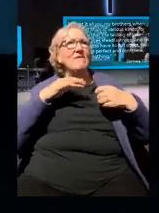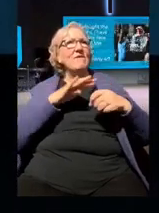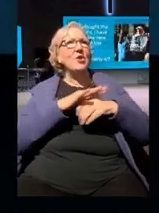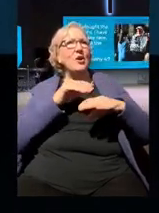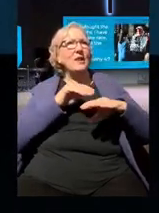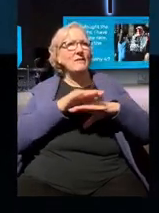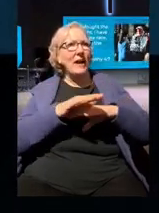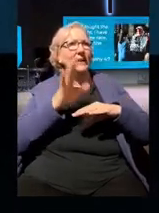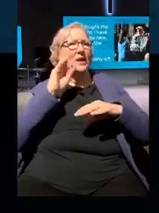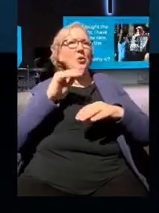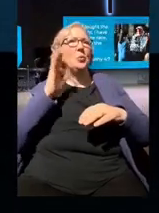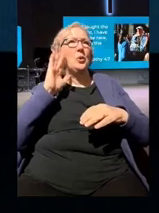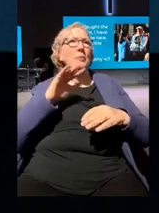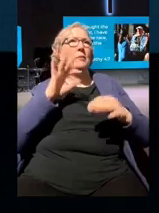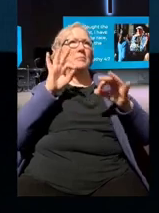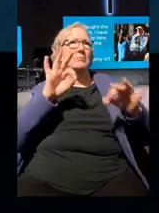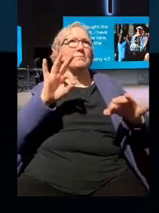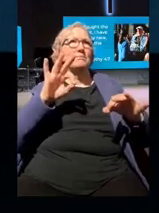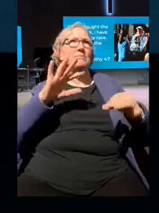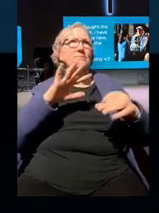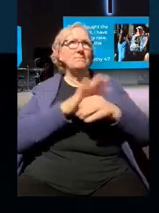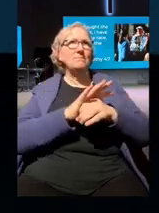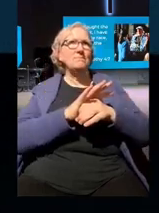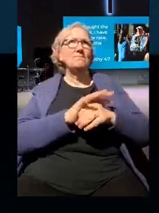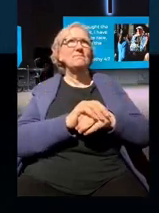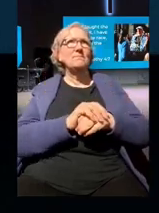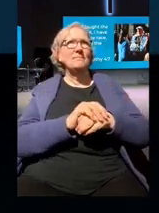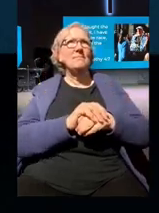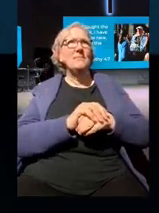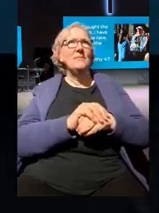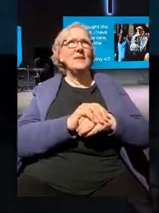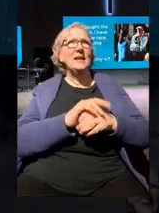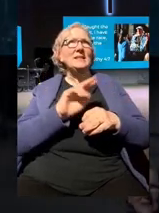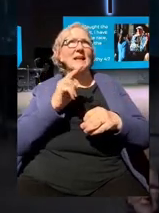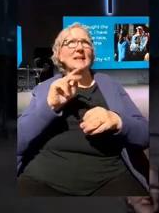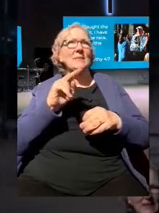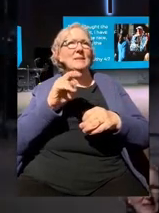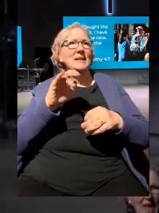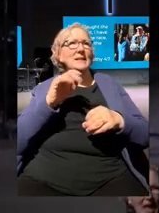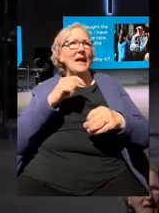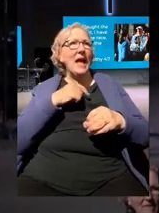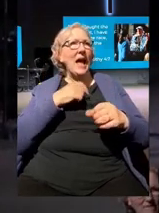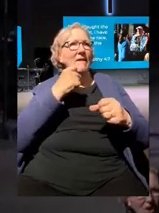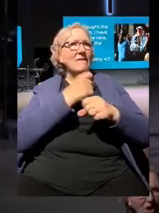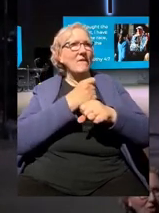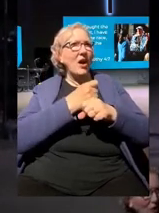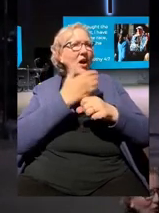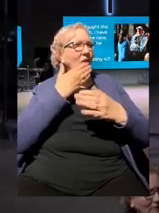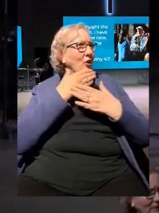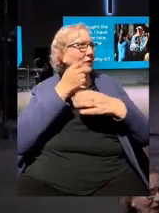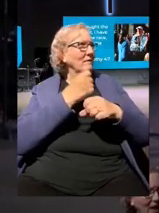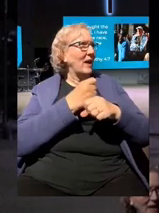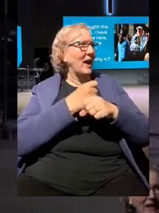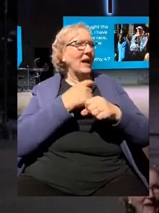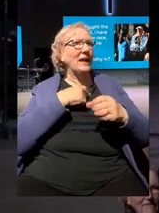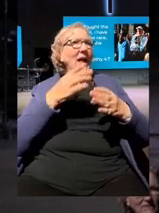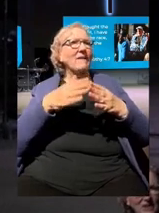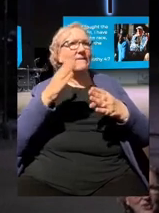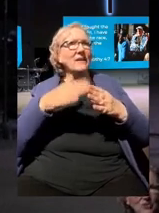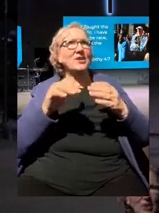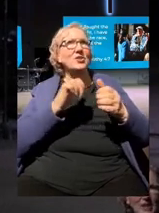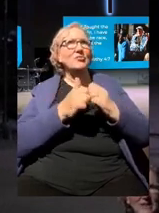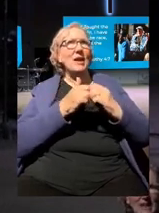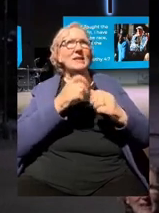says, the perspective on finishing that race, I fought the good fight, I finished the race, I kept the